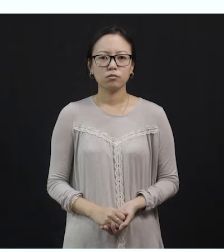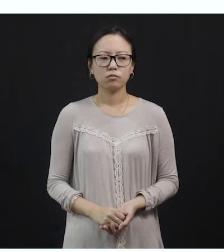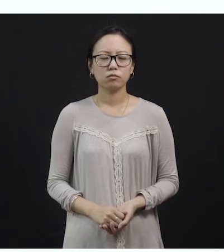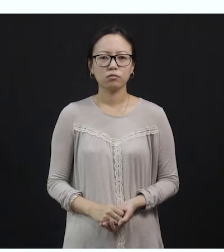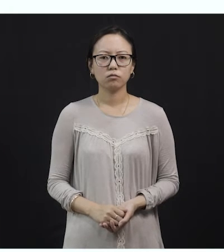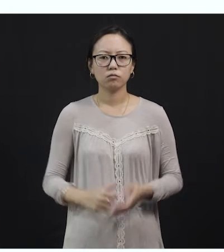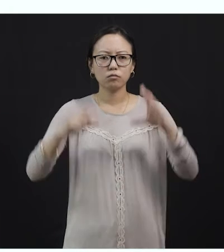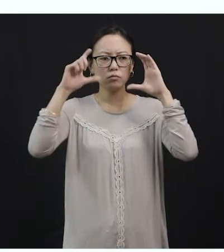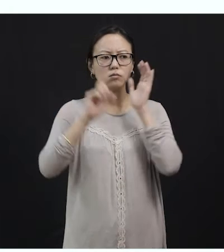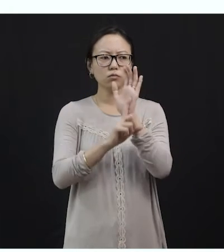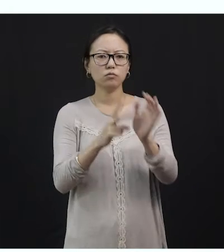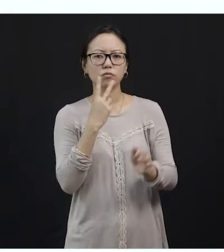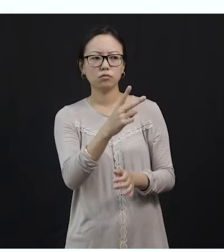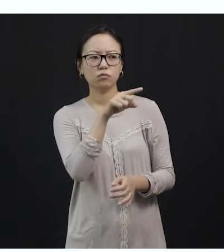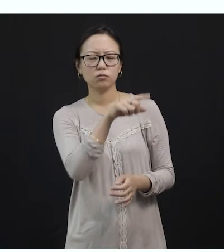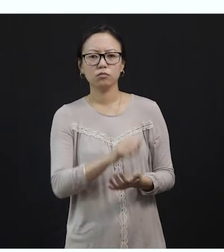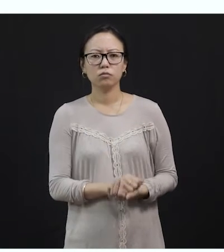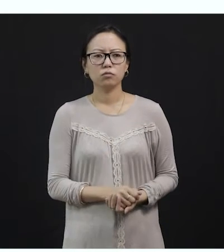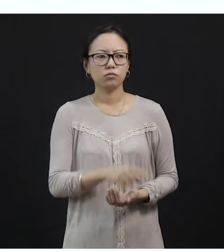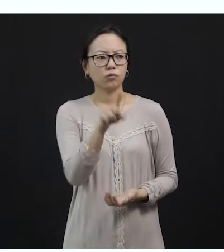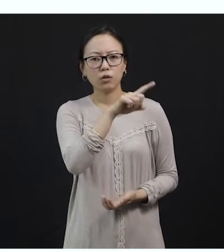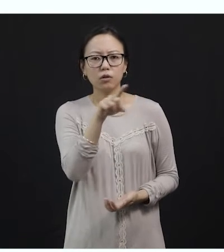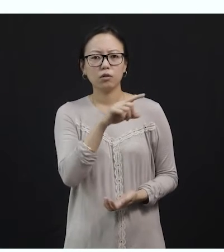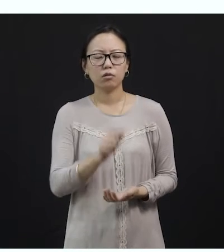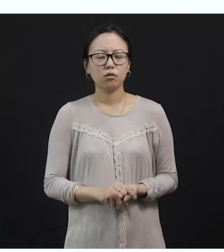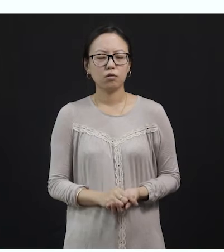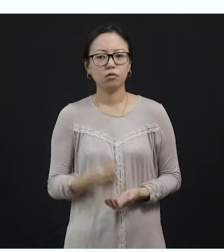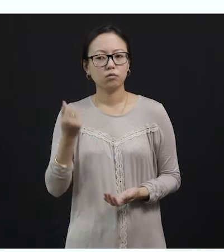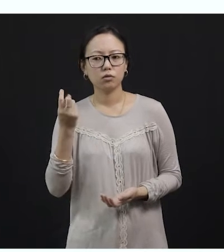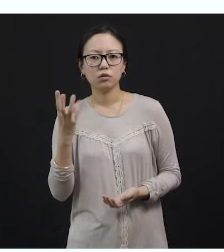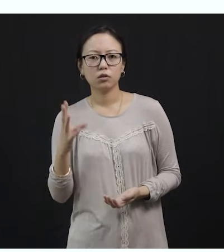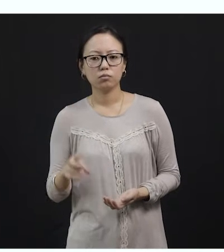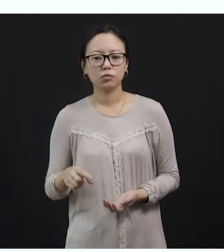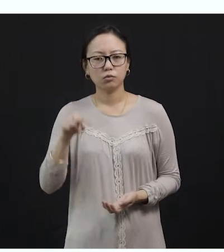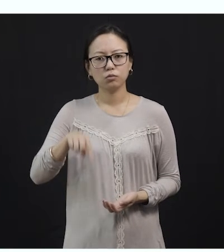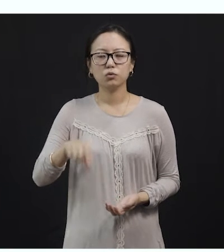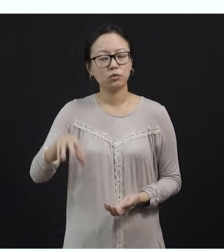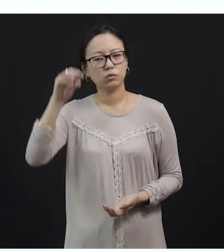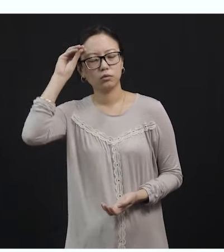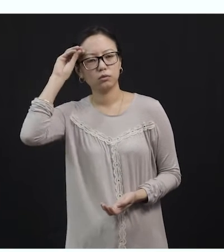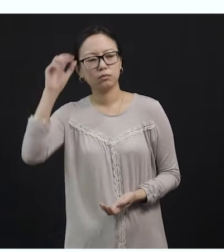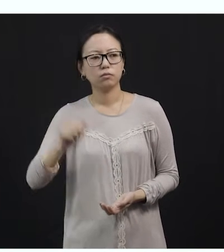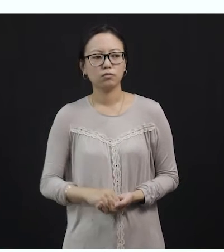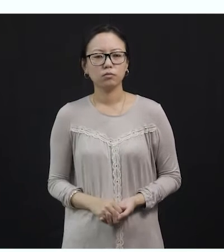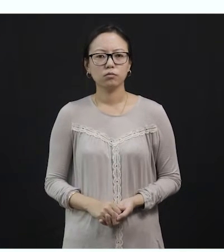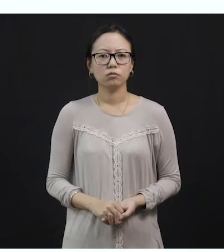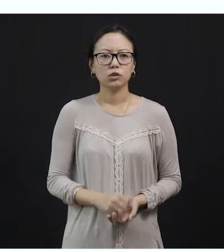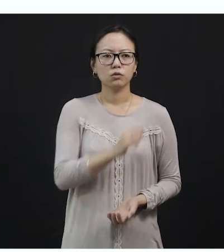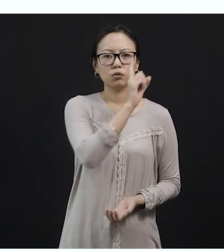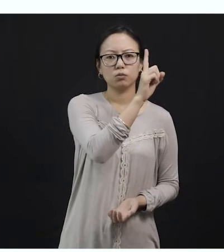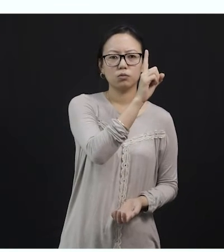these are the numbers that we are going to learn about in this lesson, in this chapter. The number starts from